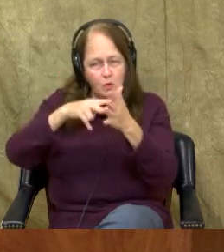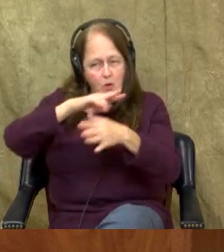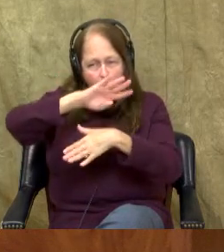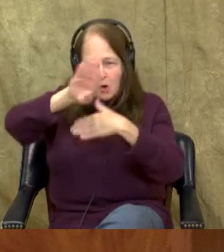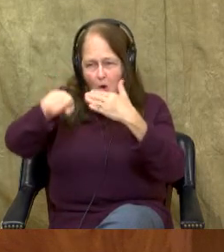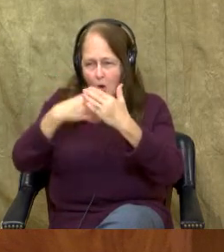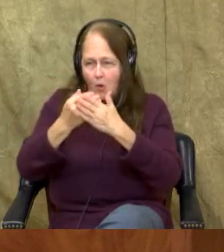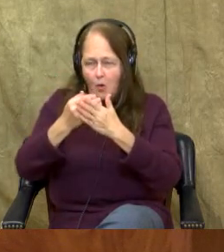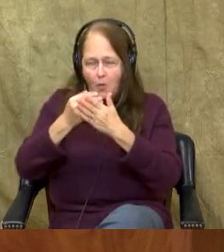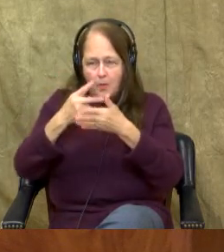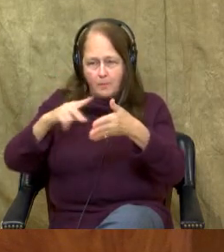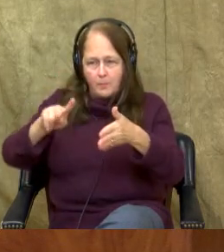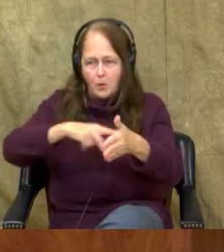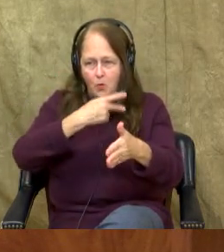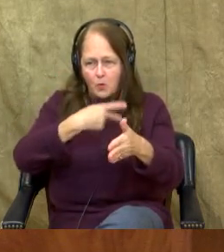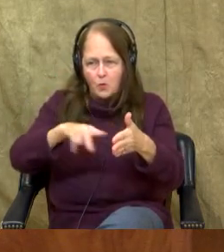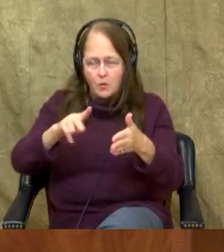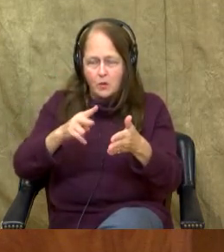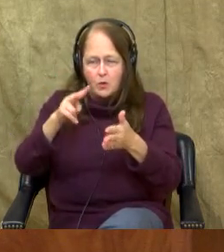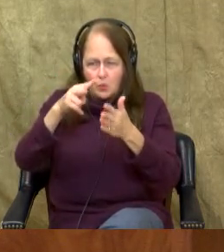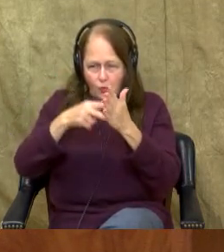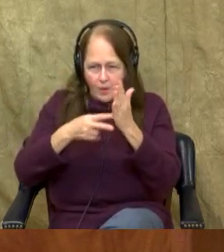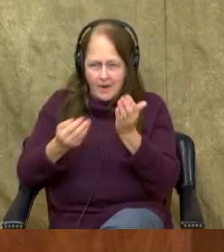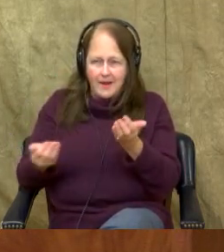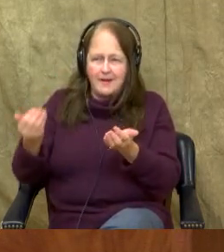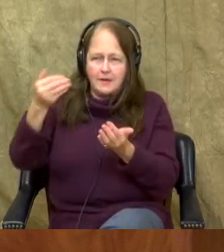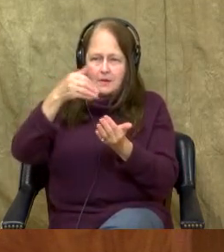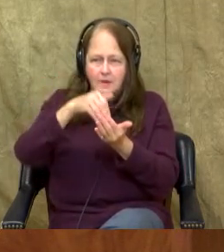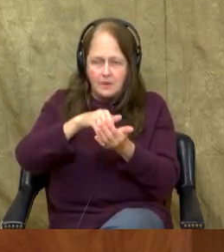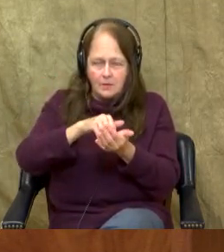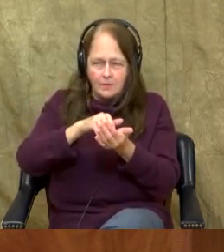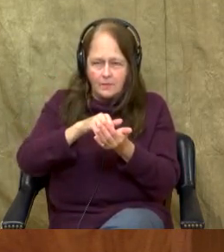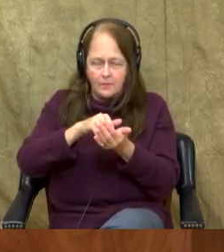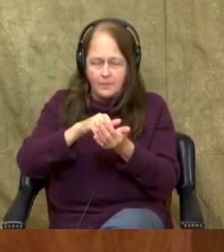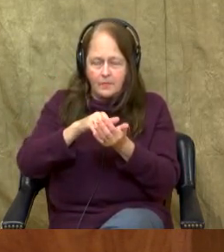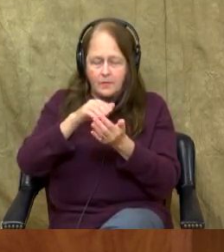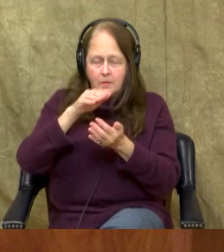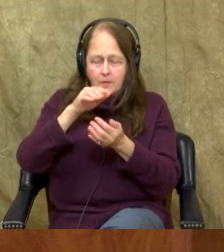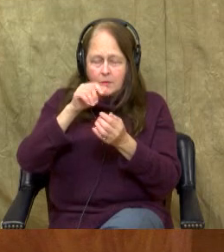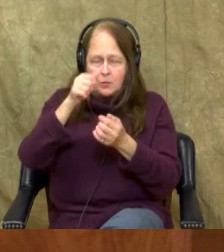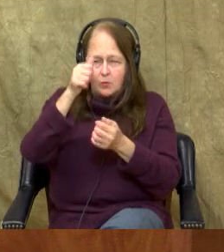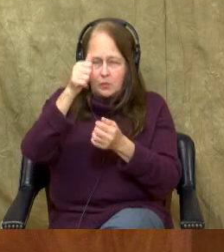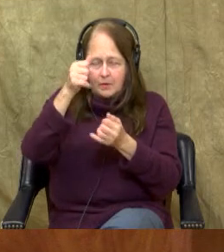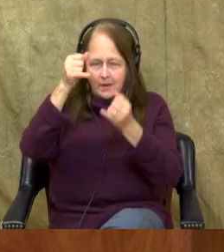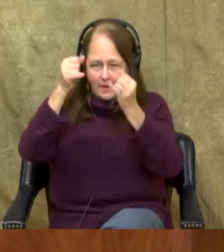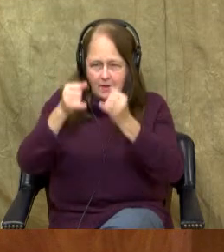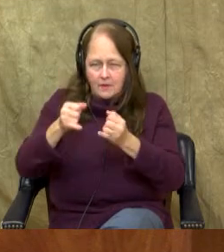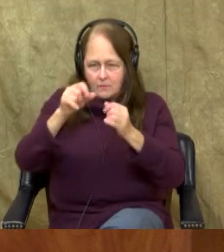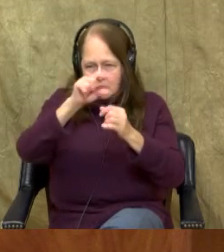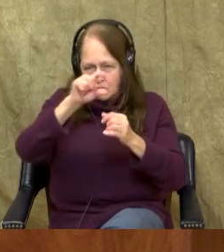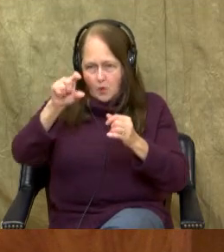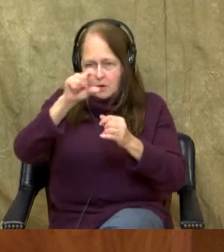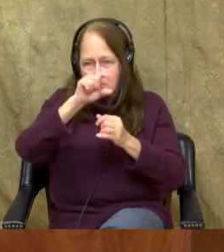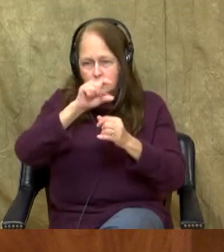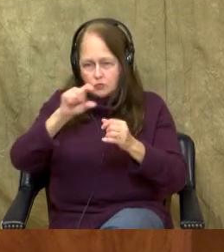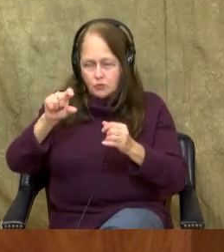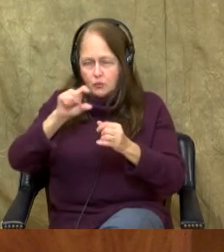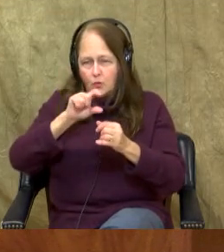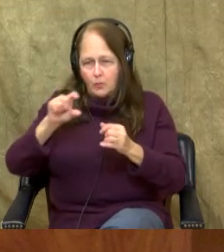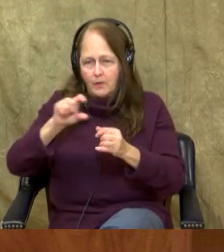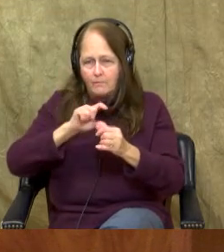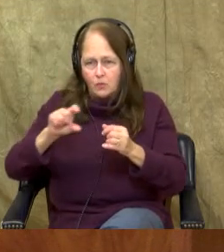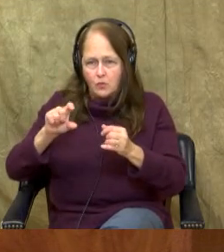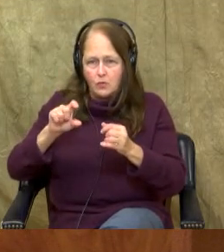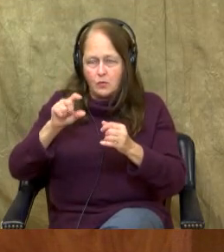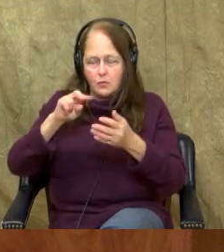We went back and we read again. We read each stanza by itself and determined the purpose of that